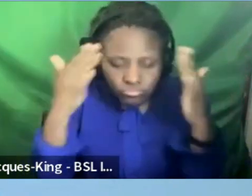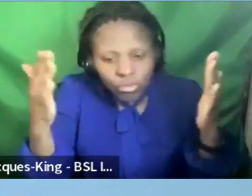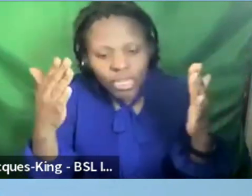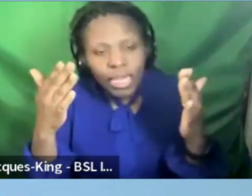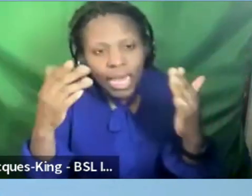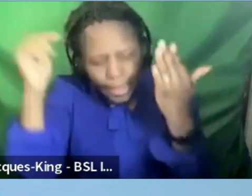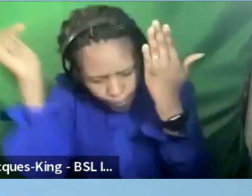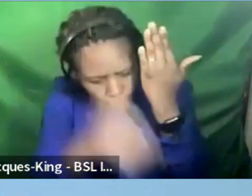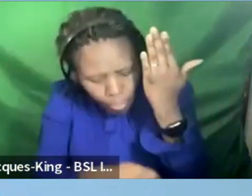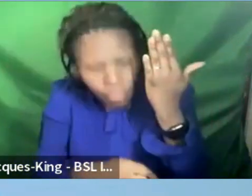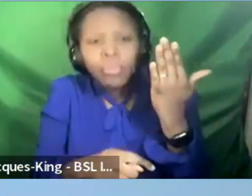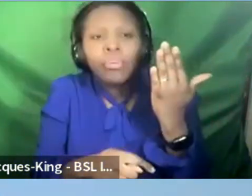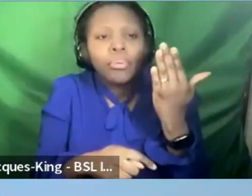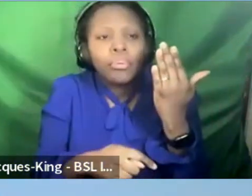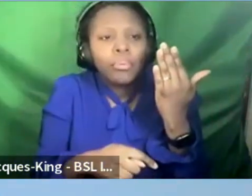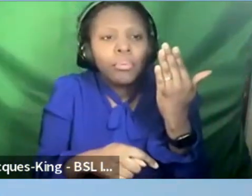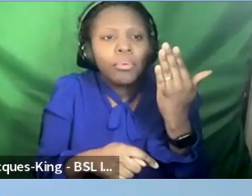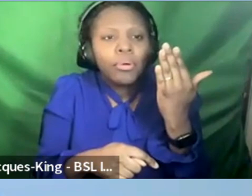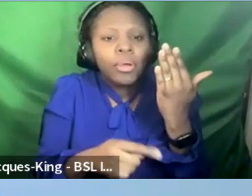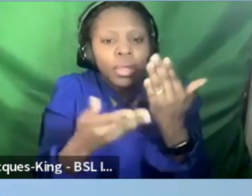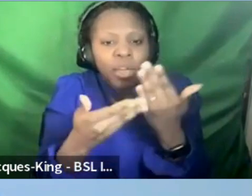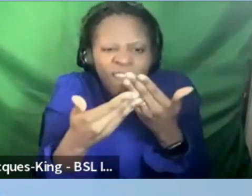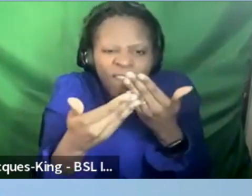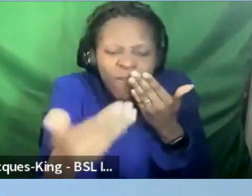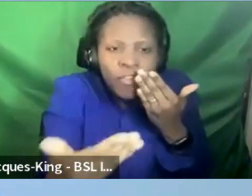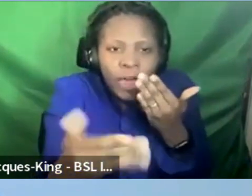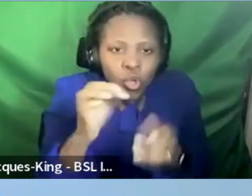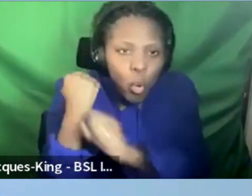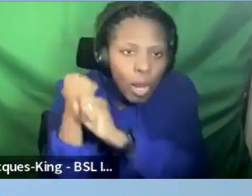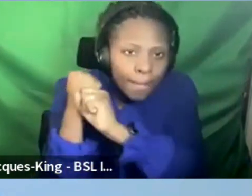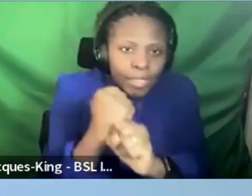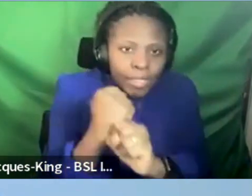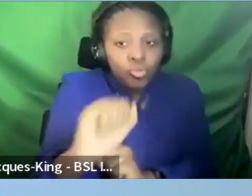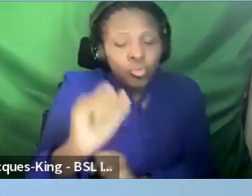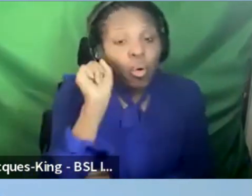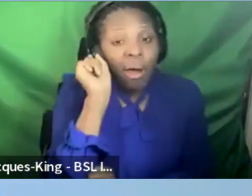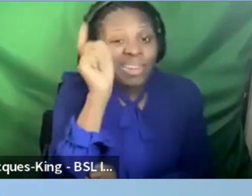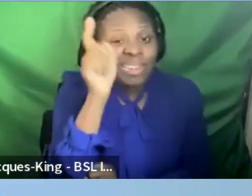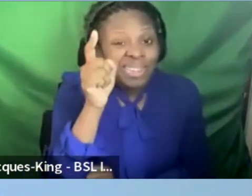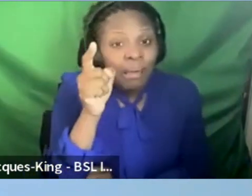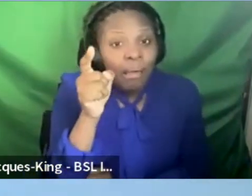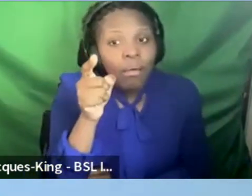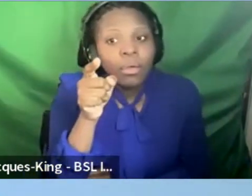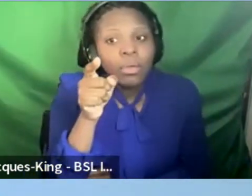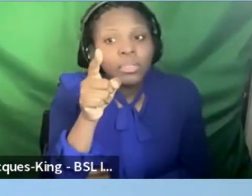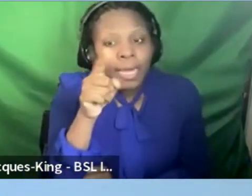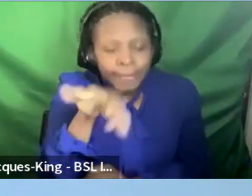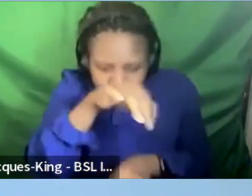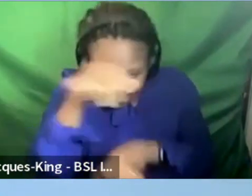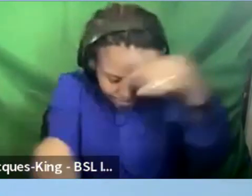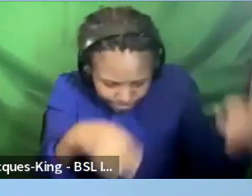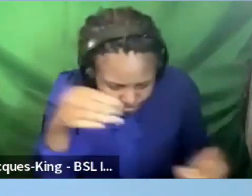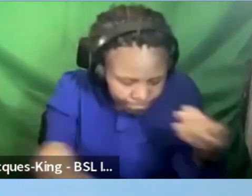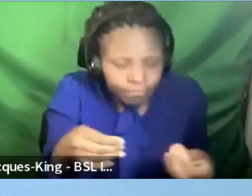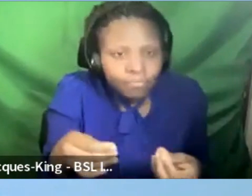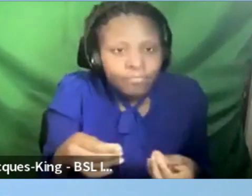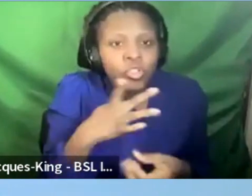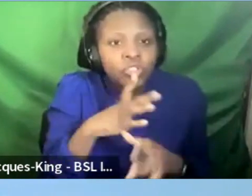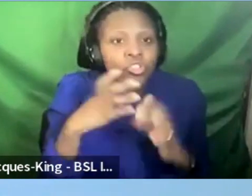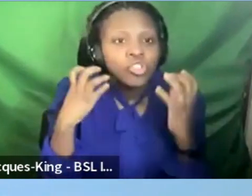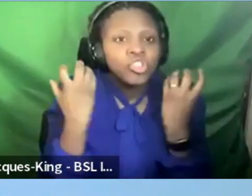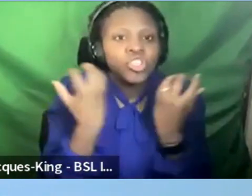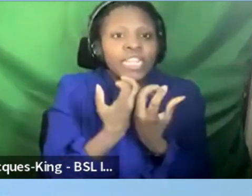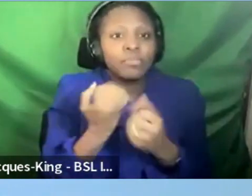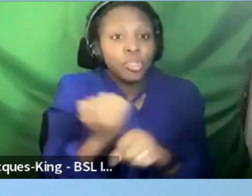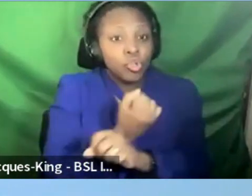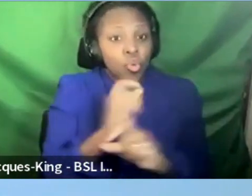And then you're doing it in a way that's respectful and acknowledging, deepening it. you know, it's taking it further. You're committing